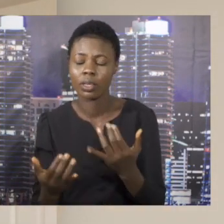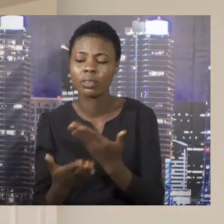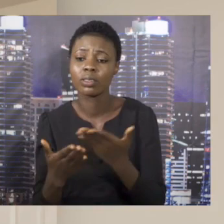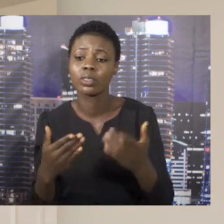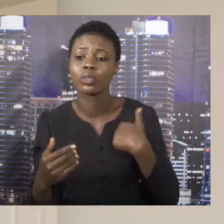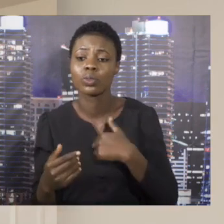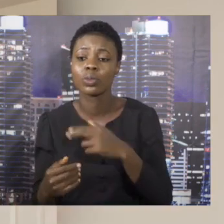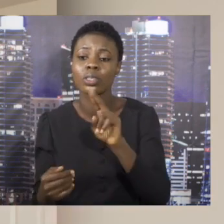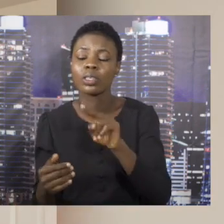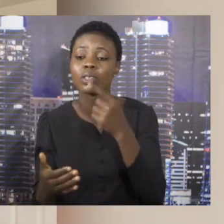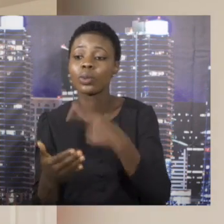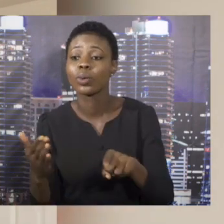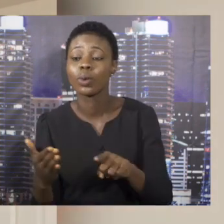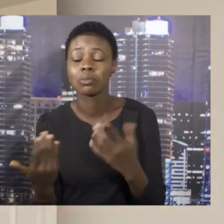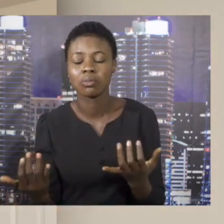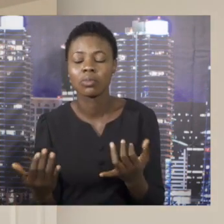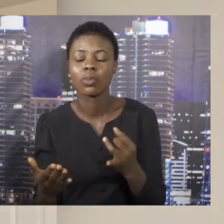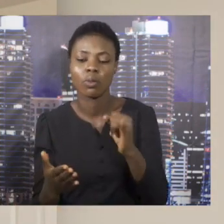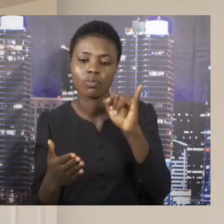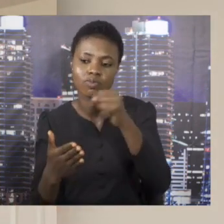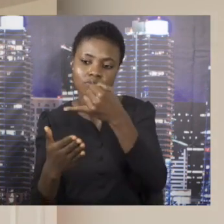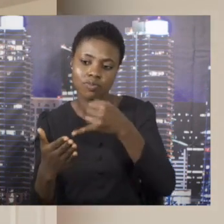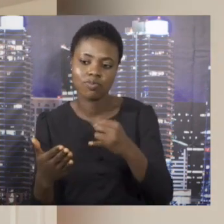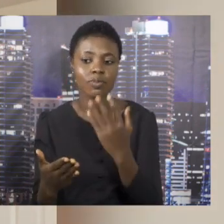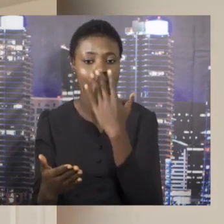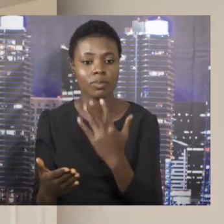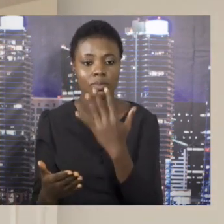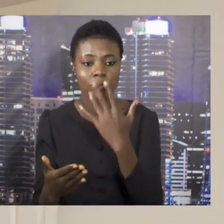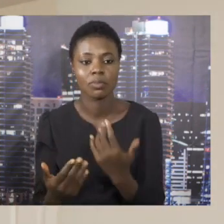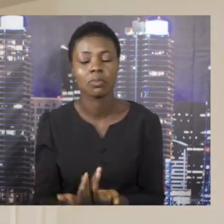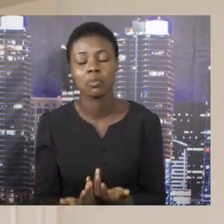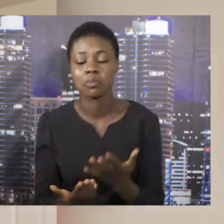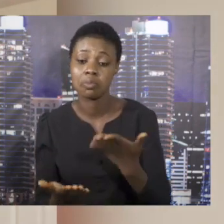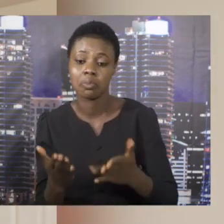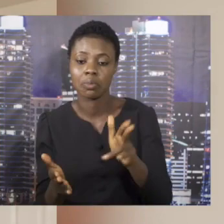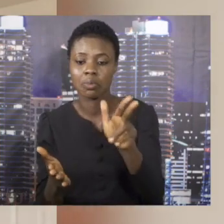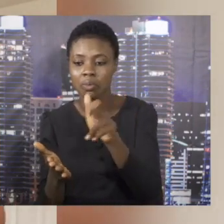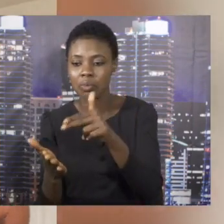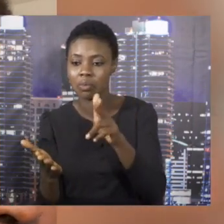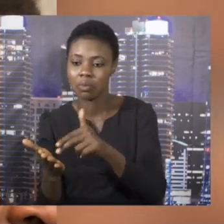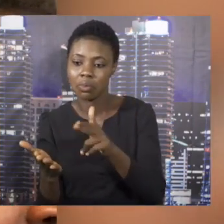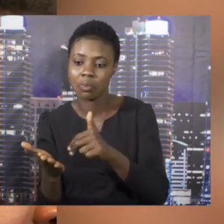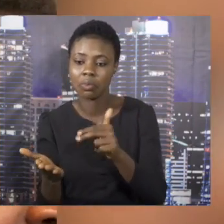need? So maybe like color pencil, maybe like pastel, maybe like acrylic